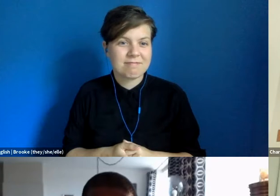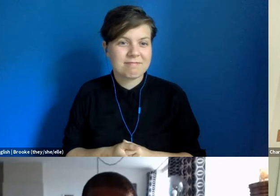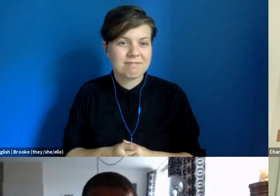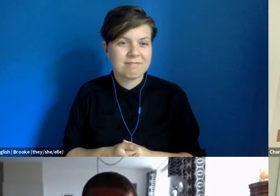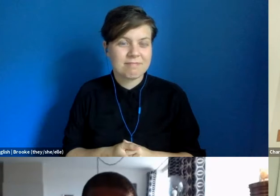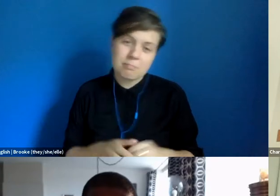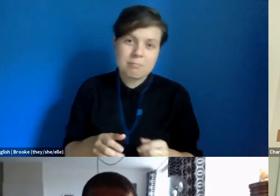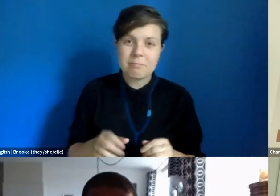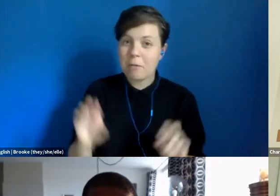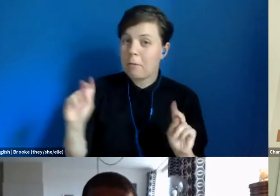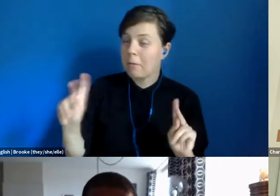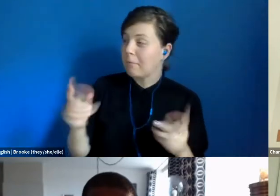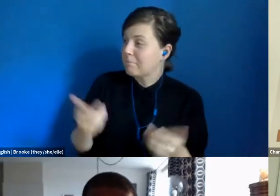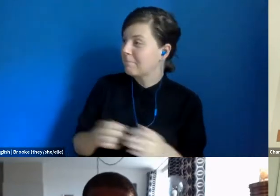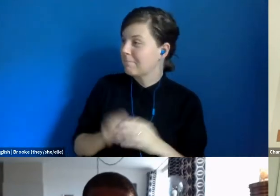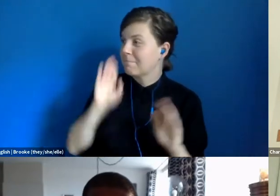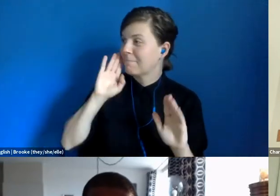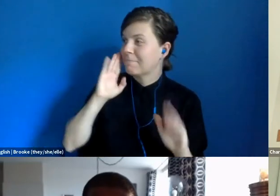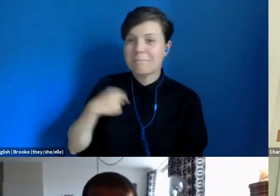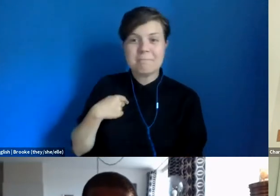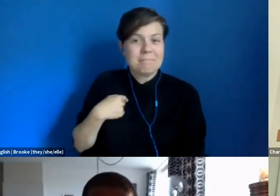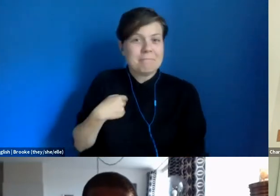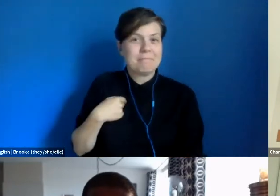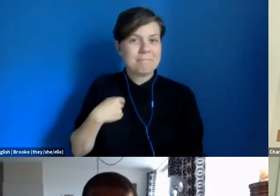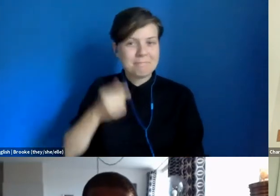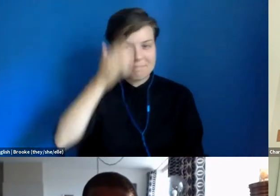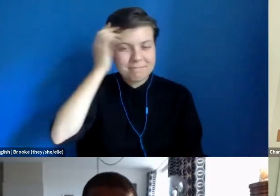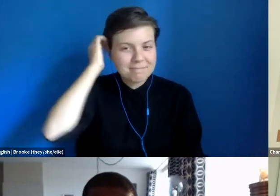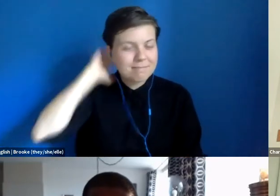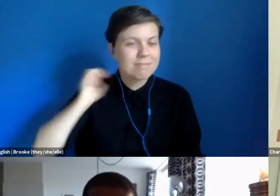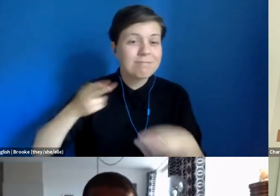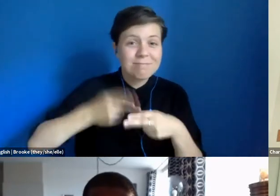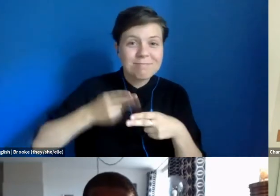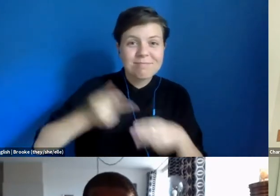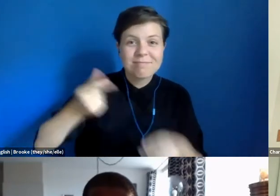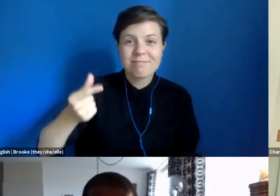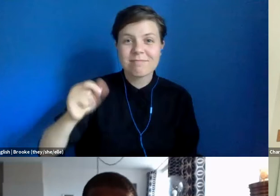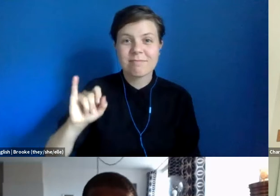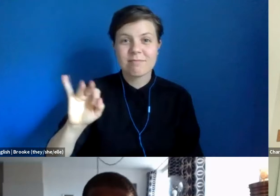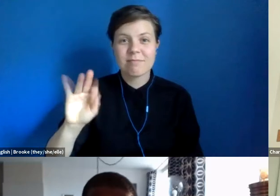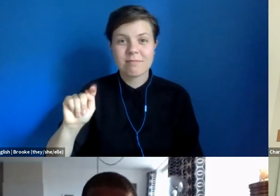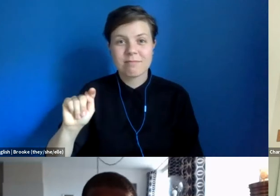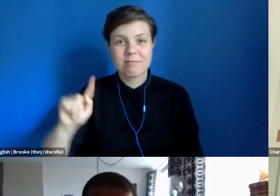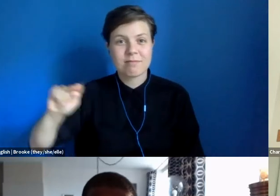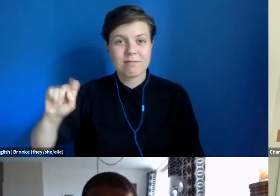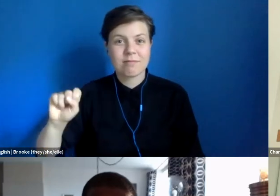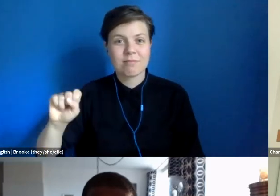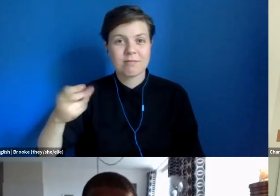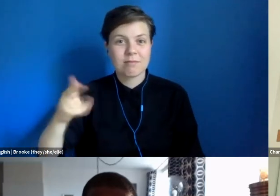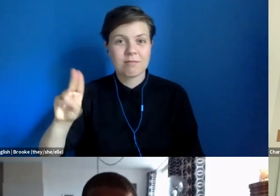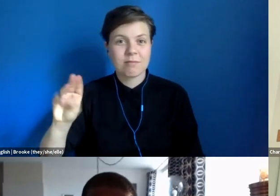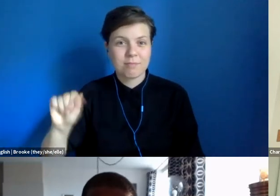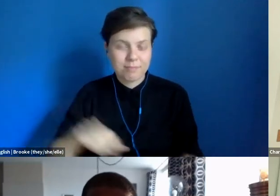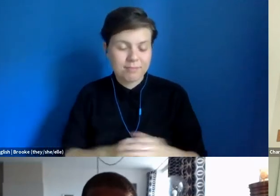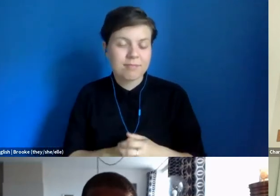All right, I guess that leaves me. Hi, everyone. My name is Gift Tshuma.